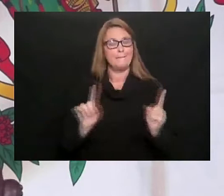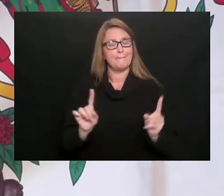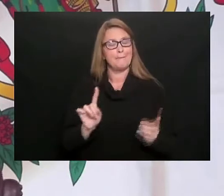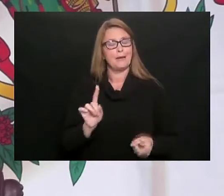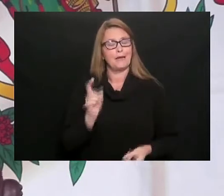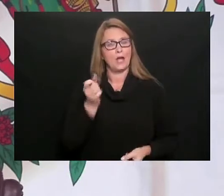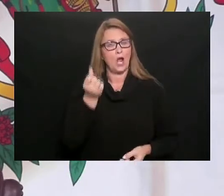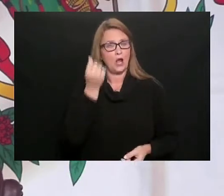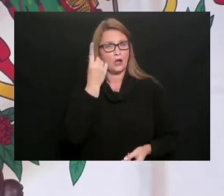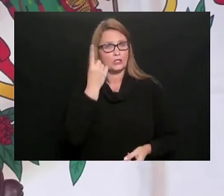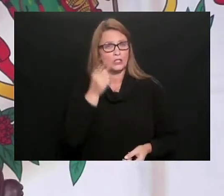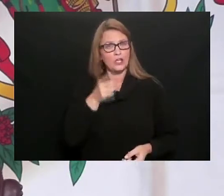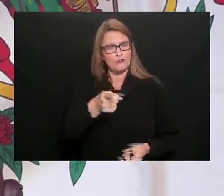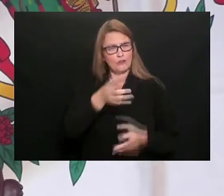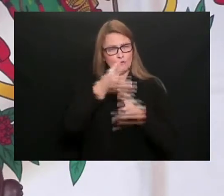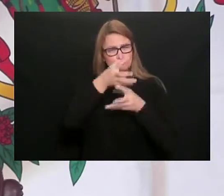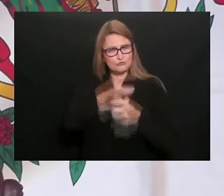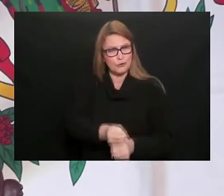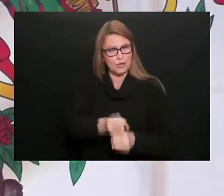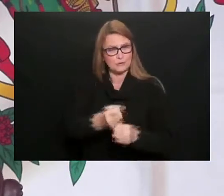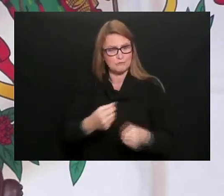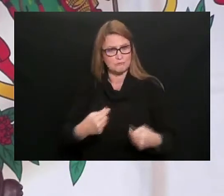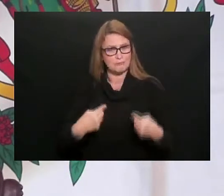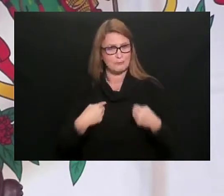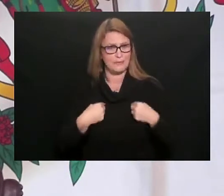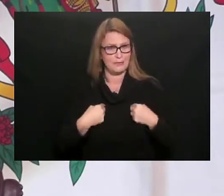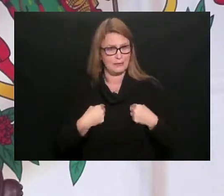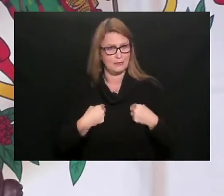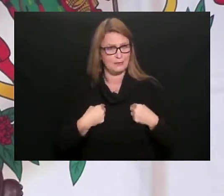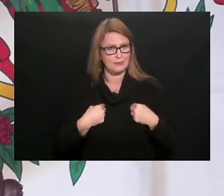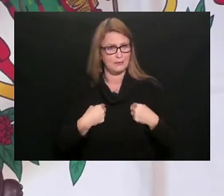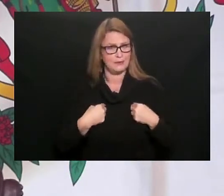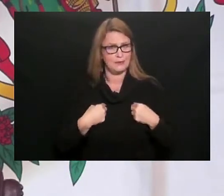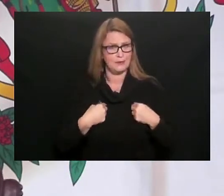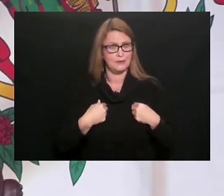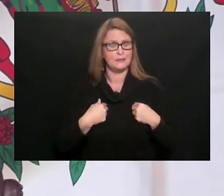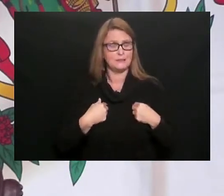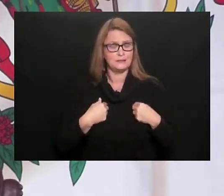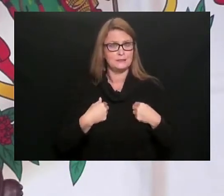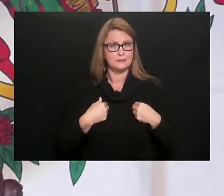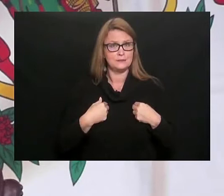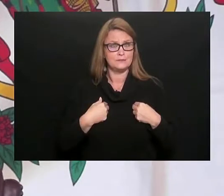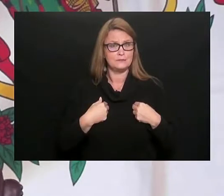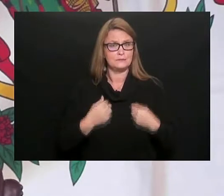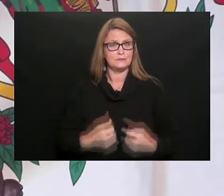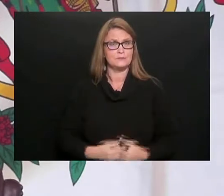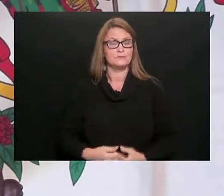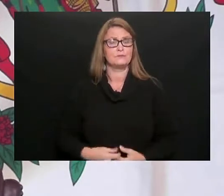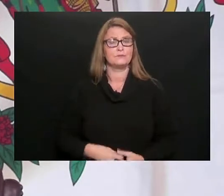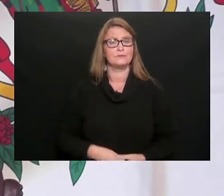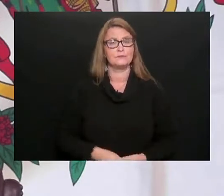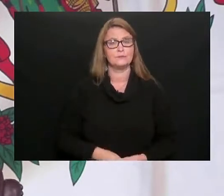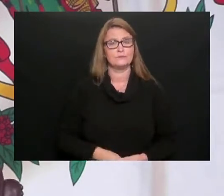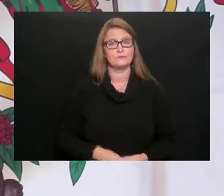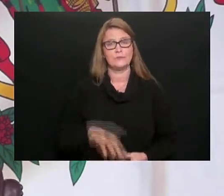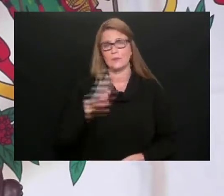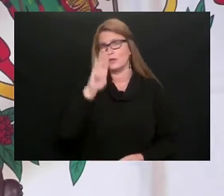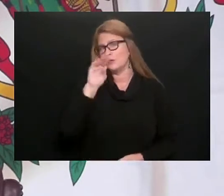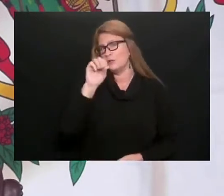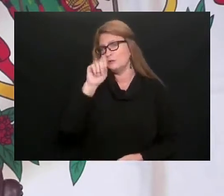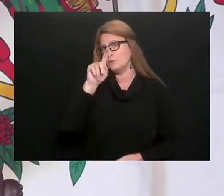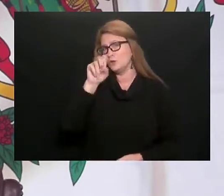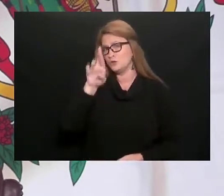you do trust me, and you will just listen to me just a second, the booster